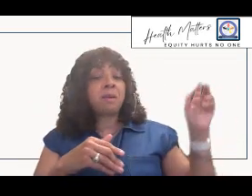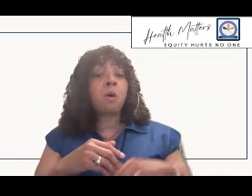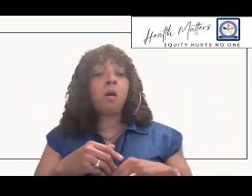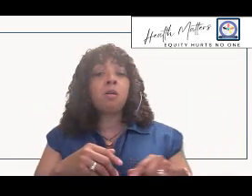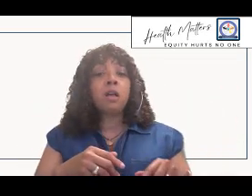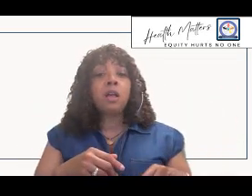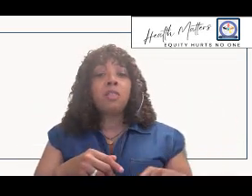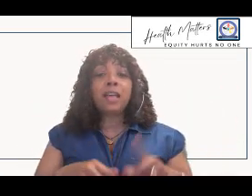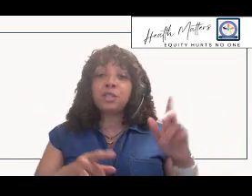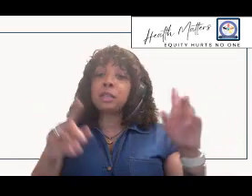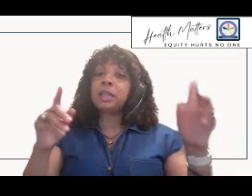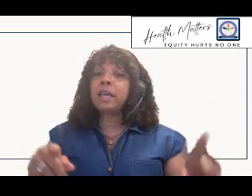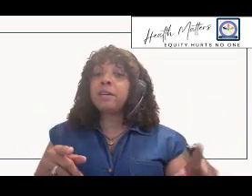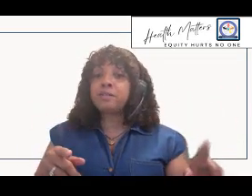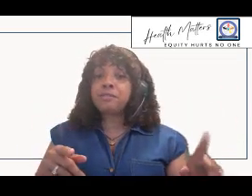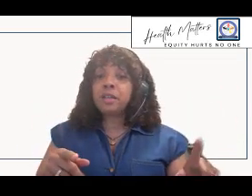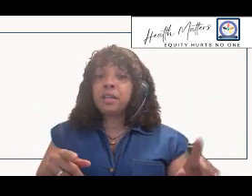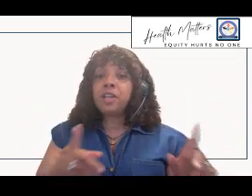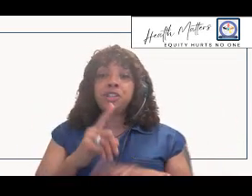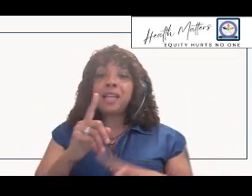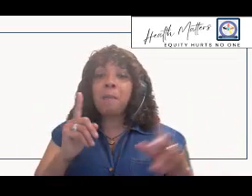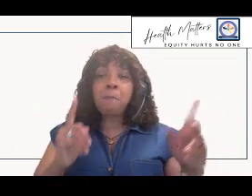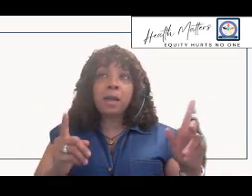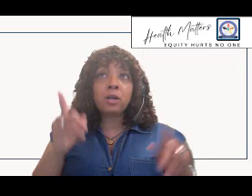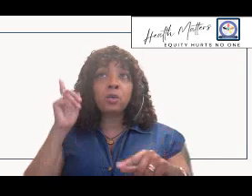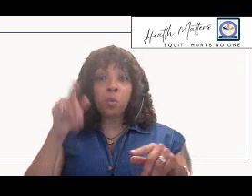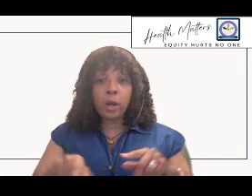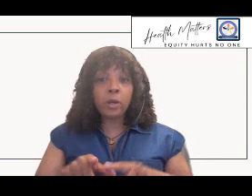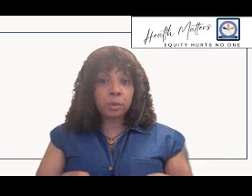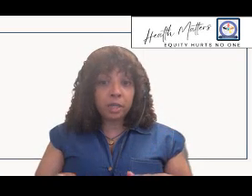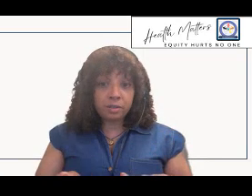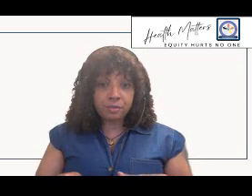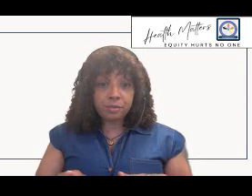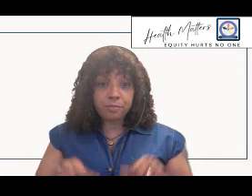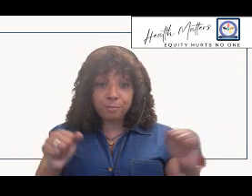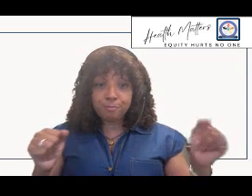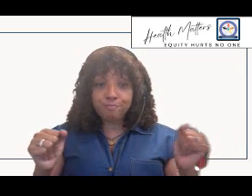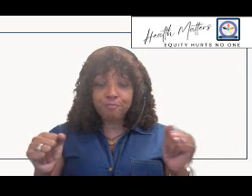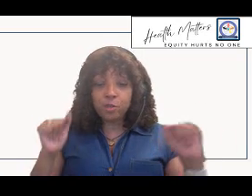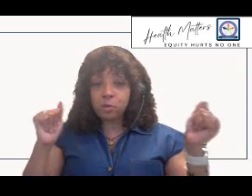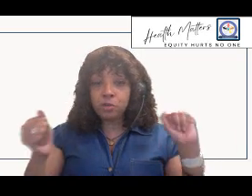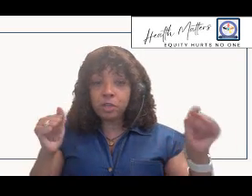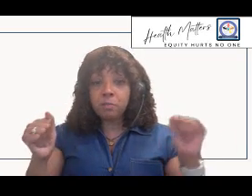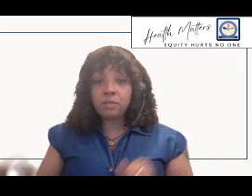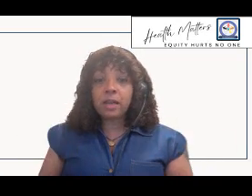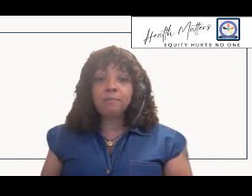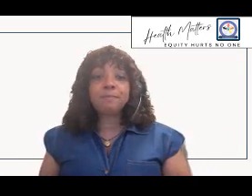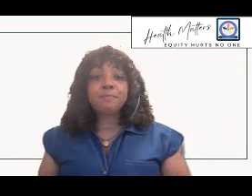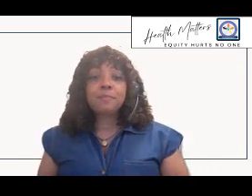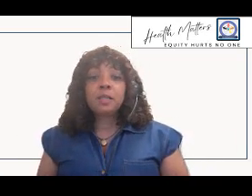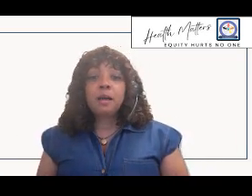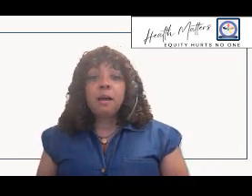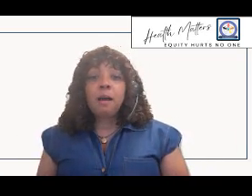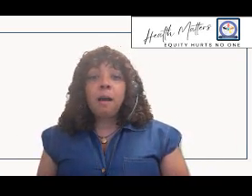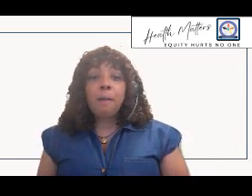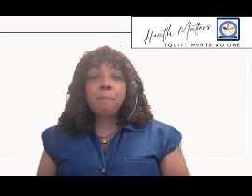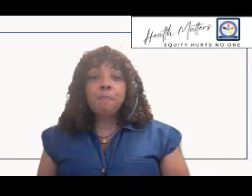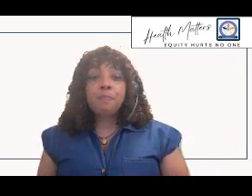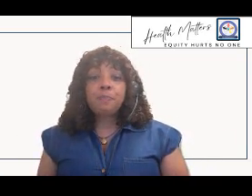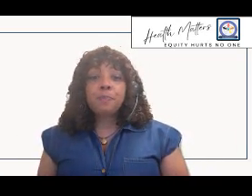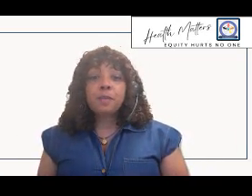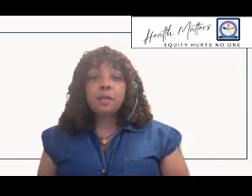have written on my wall, that to live, it should not matter where you live. So when you think about that.